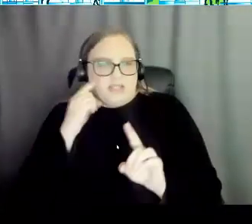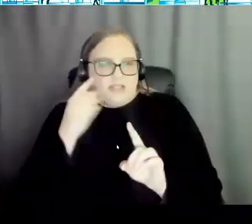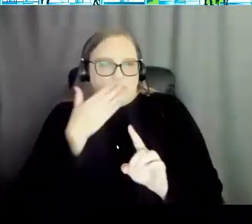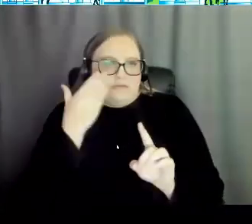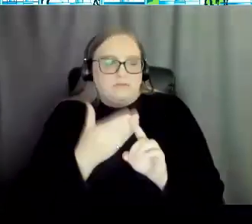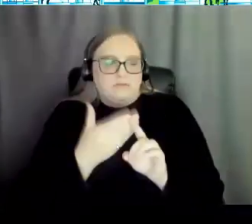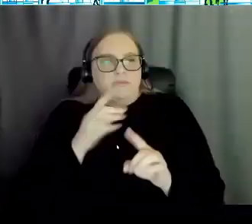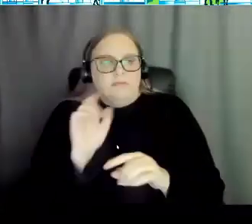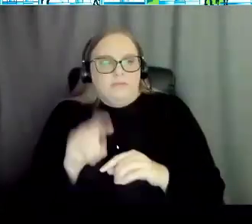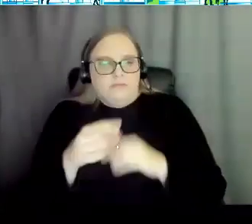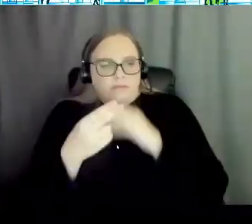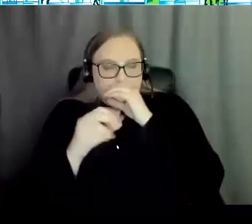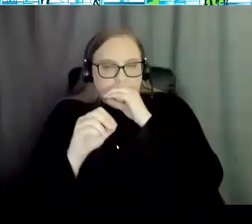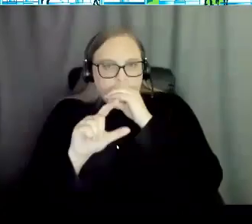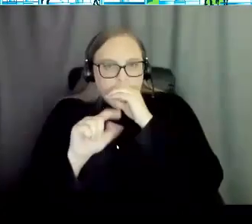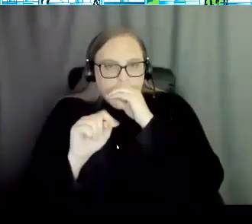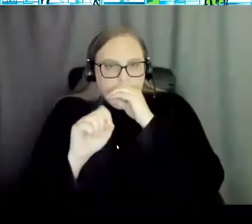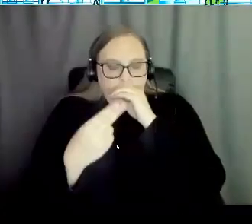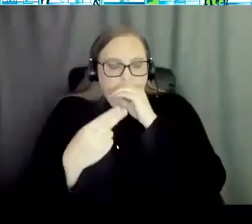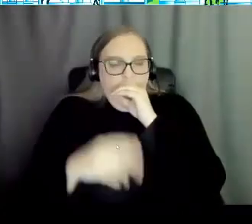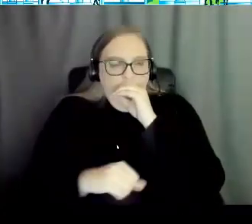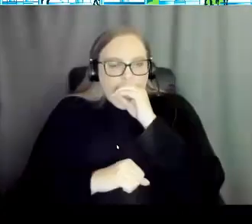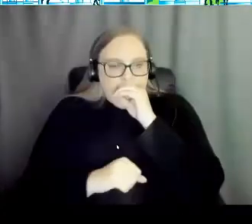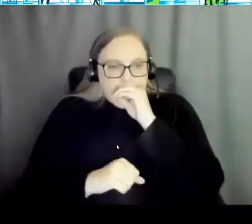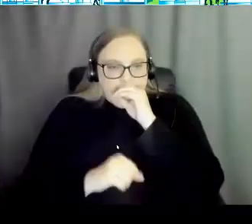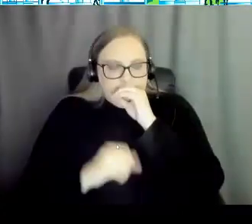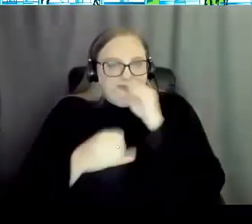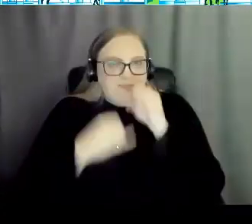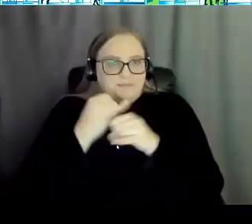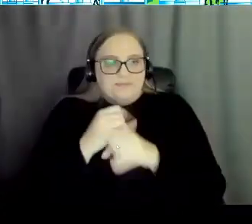Holtec International to answer